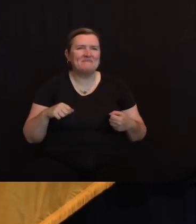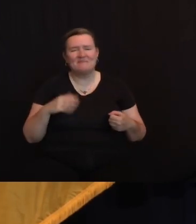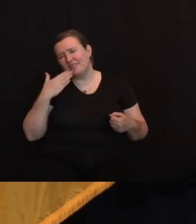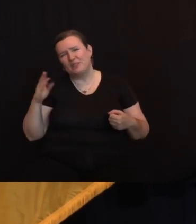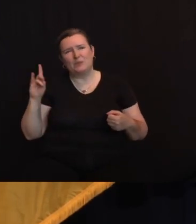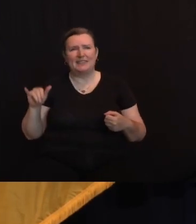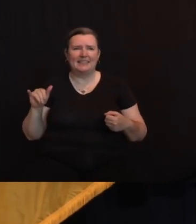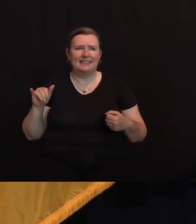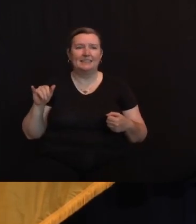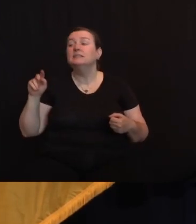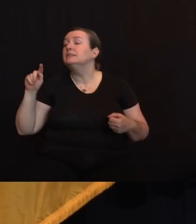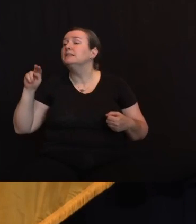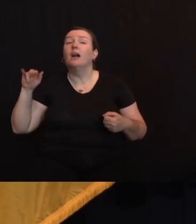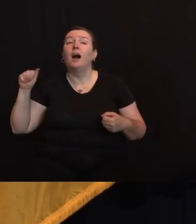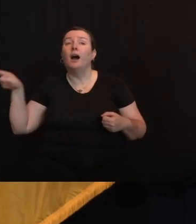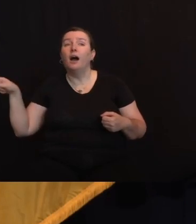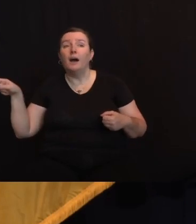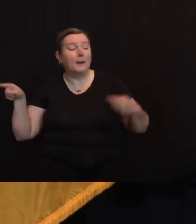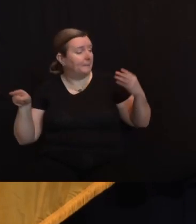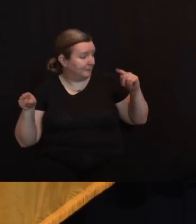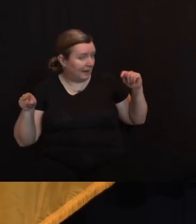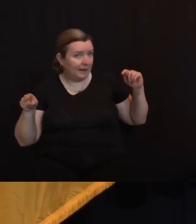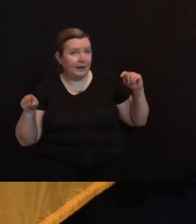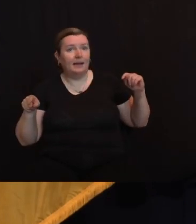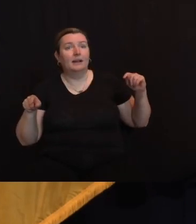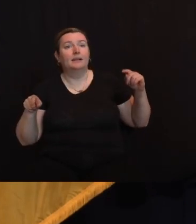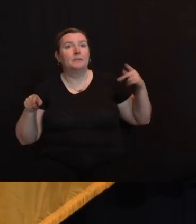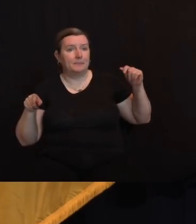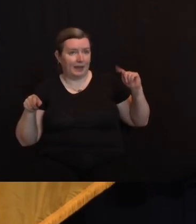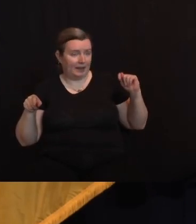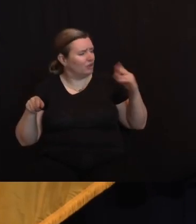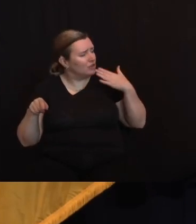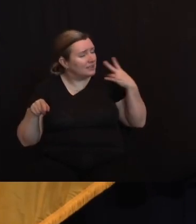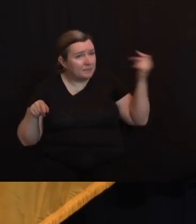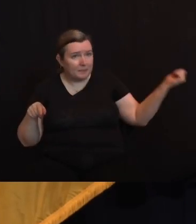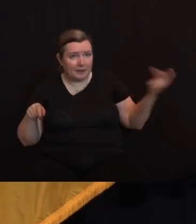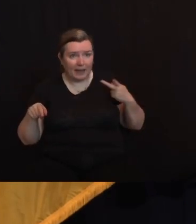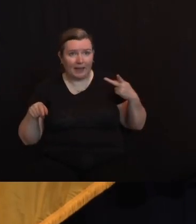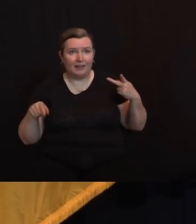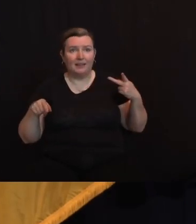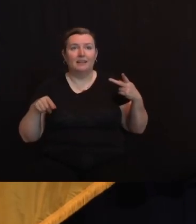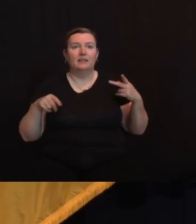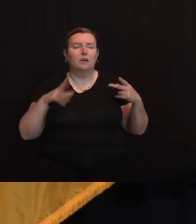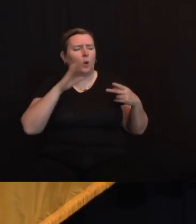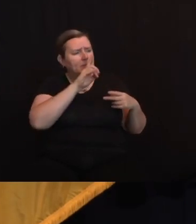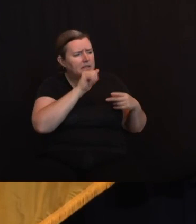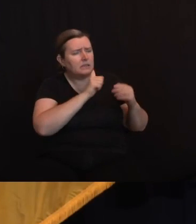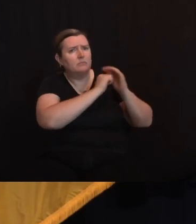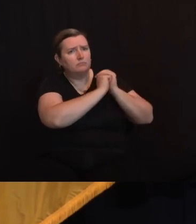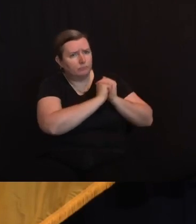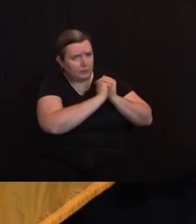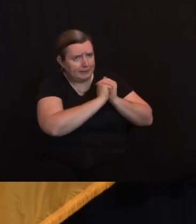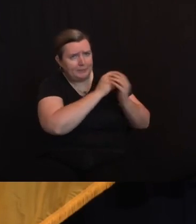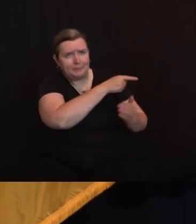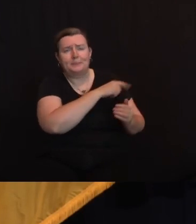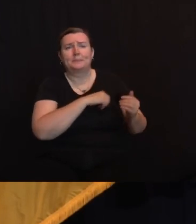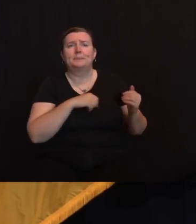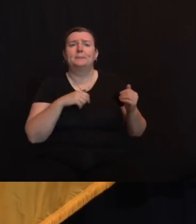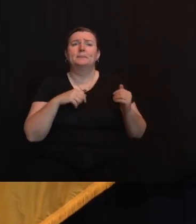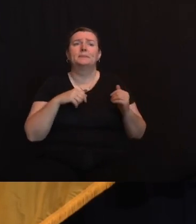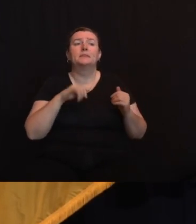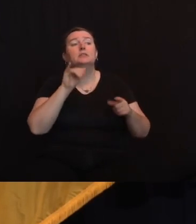Tina, as always. Pat, to you, and great to have you back again. And Linda remains in our prayers. Jared and Matt and Mahan. Again,